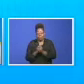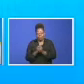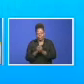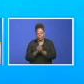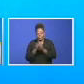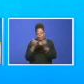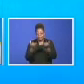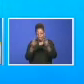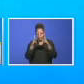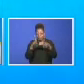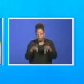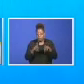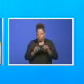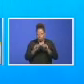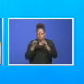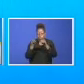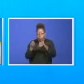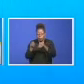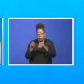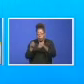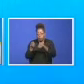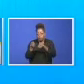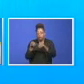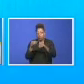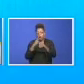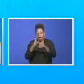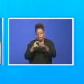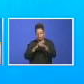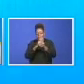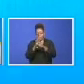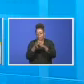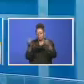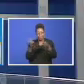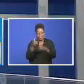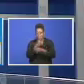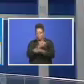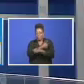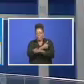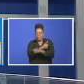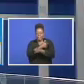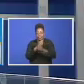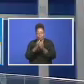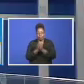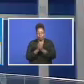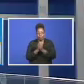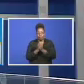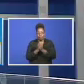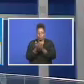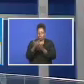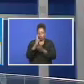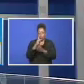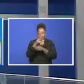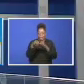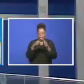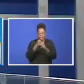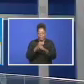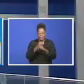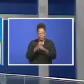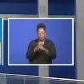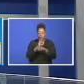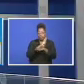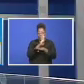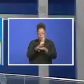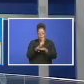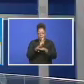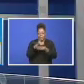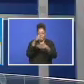were COVID-19 positive were not vaccinated. It was over a year ago when Bimini went